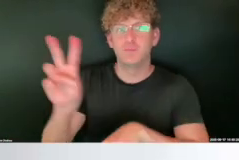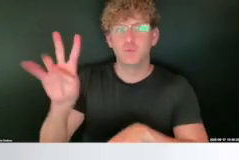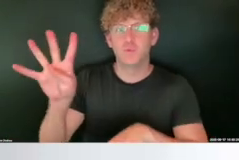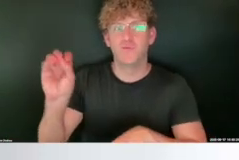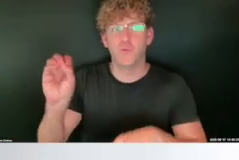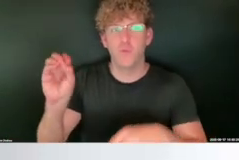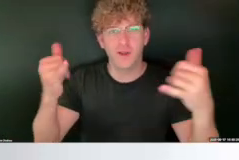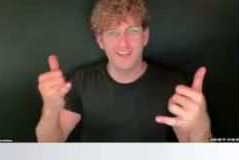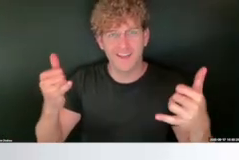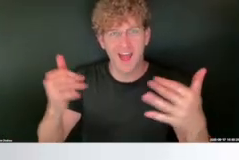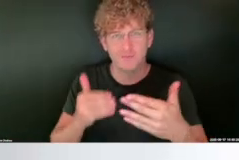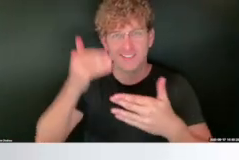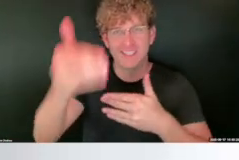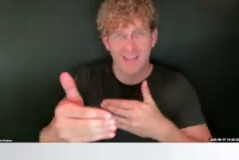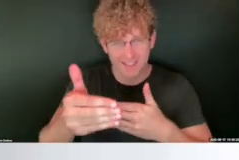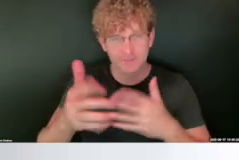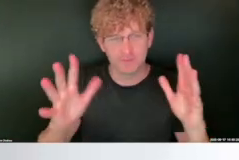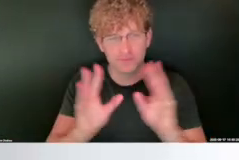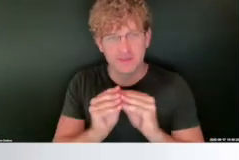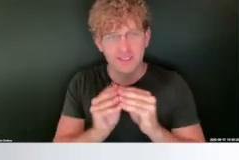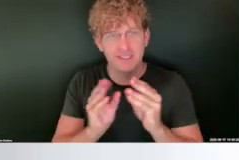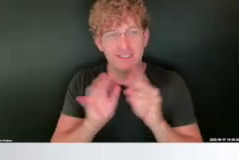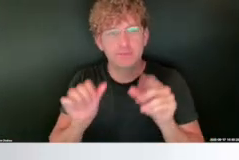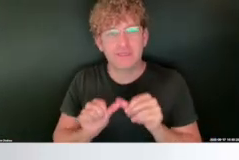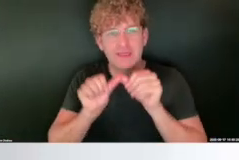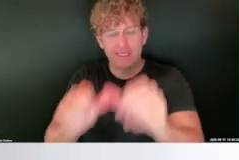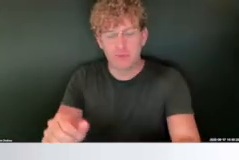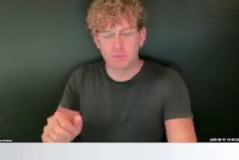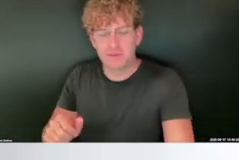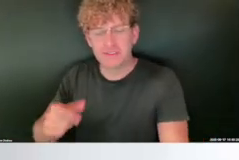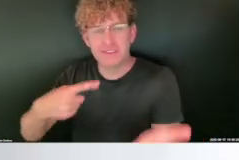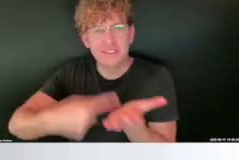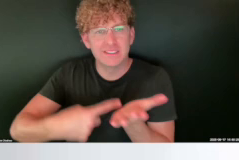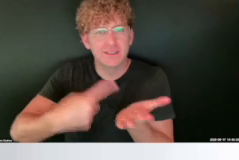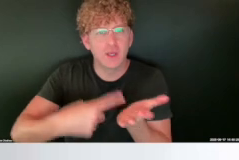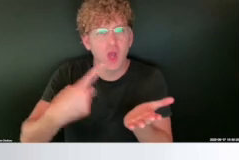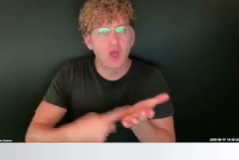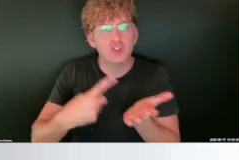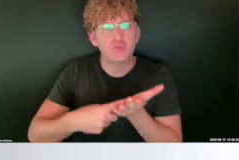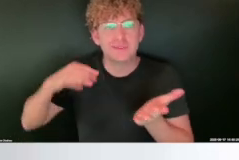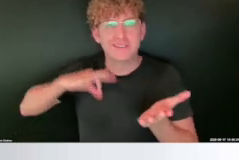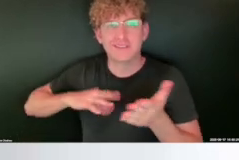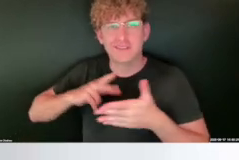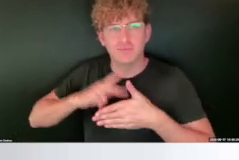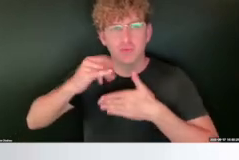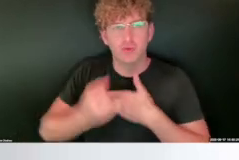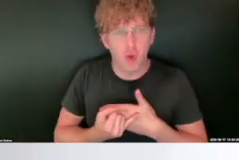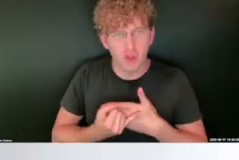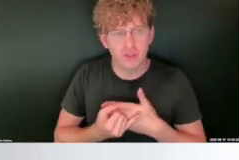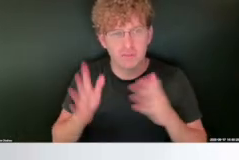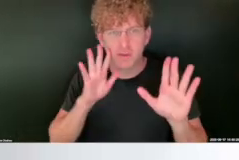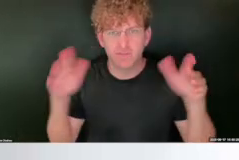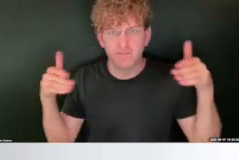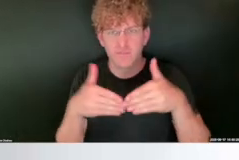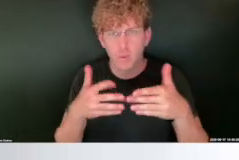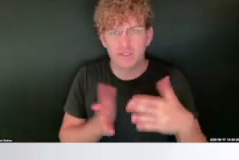So continuing the discussion about our incentive projects, this portion of the meeting will focus on our medium and heavy